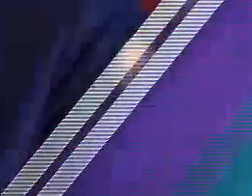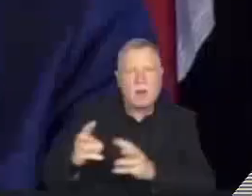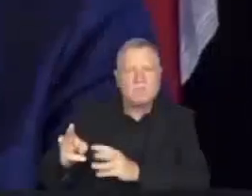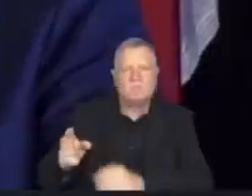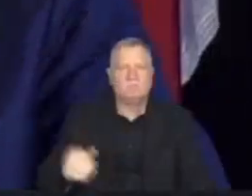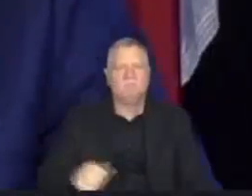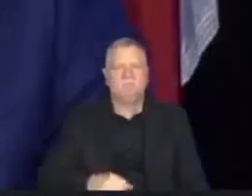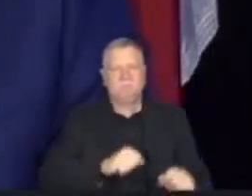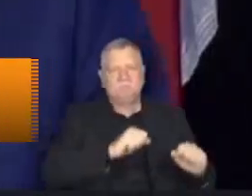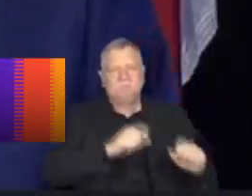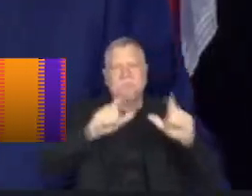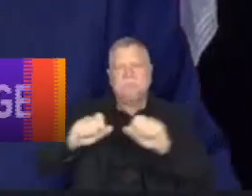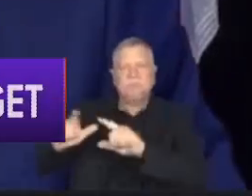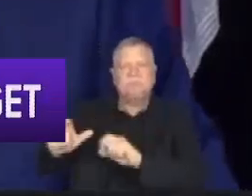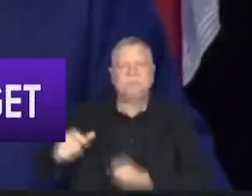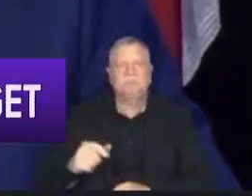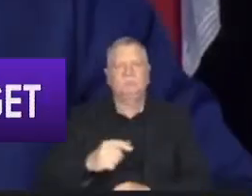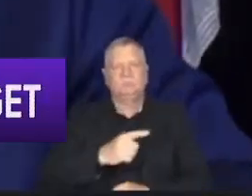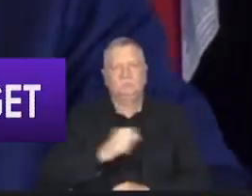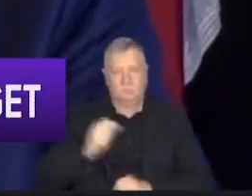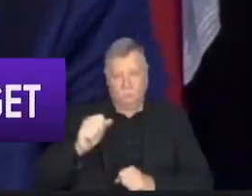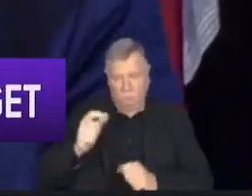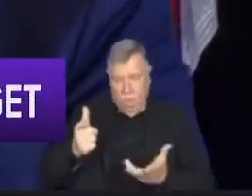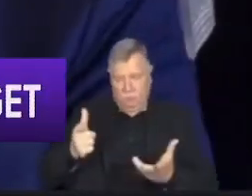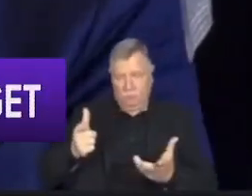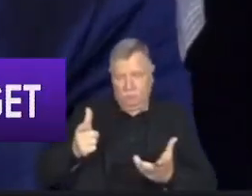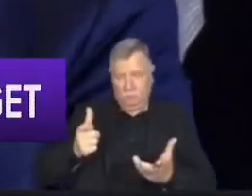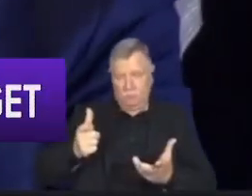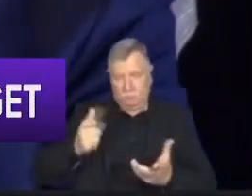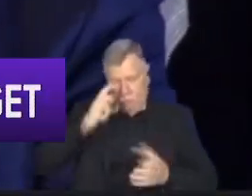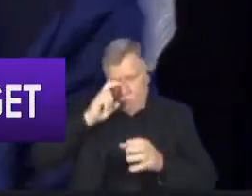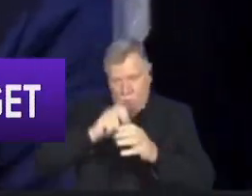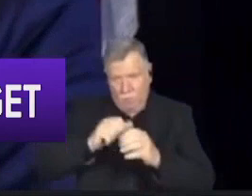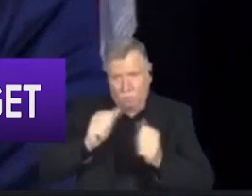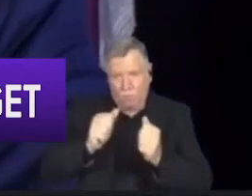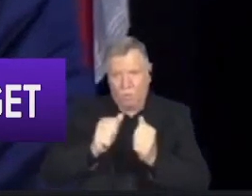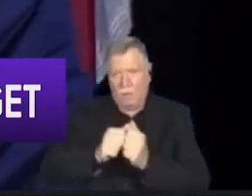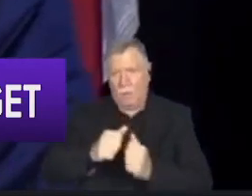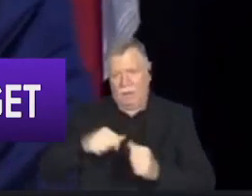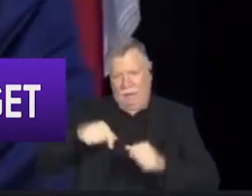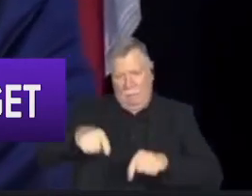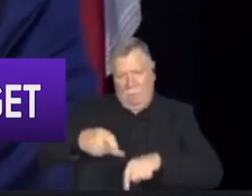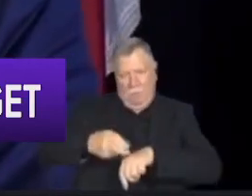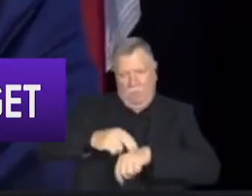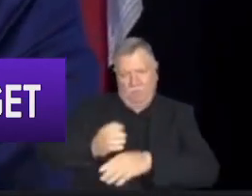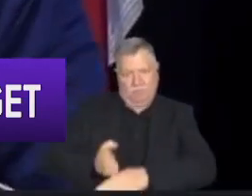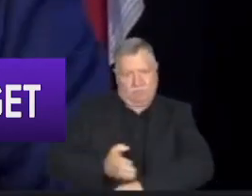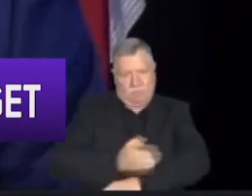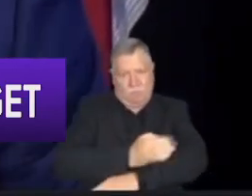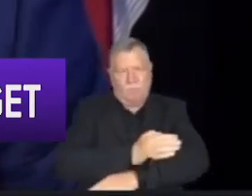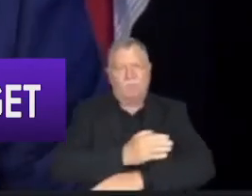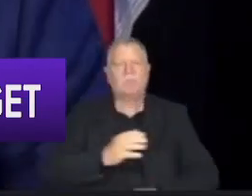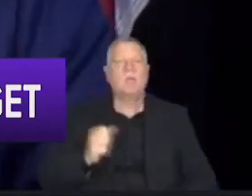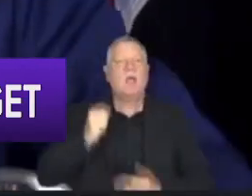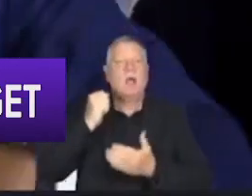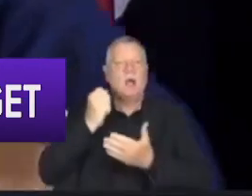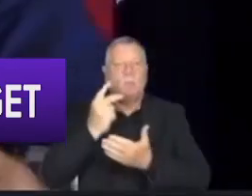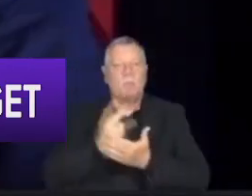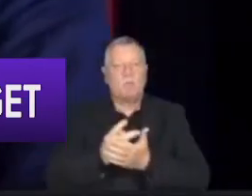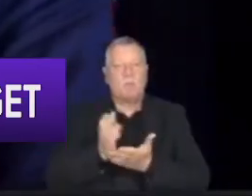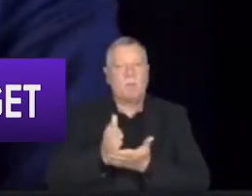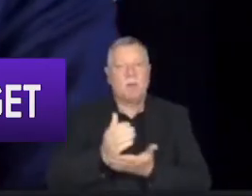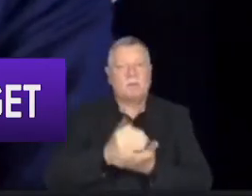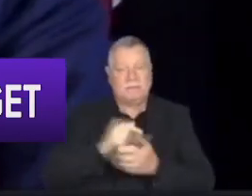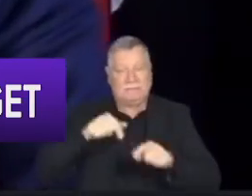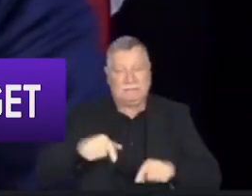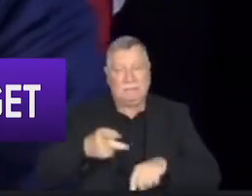For your interest in and commitment to our common goal of a better Puerto Rico, the approval of the Commonwealth's budget